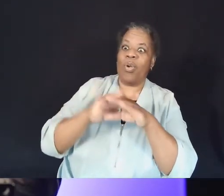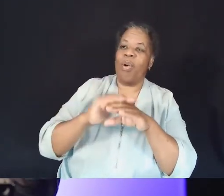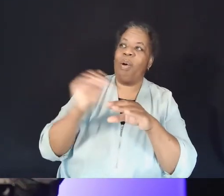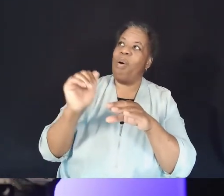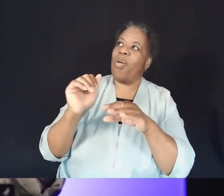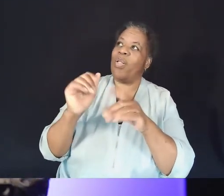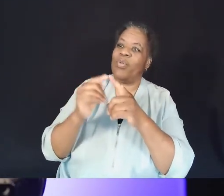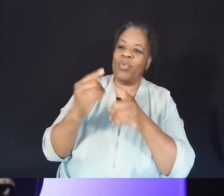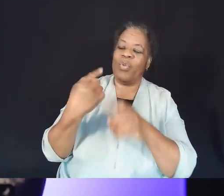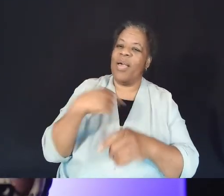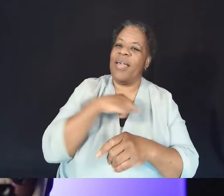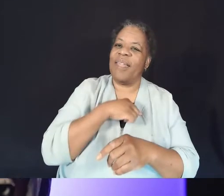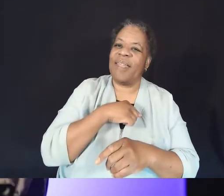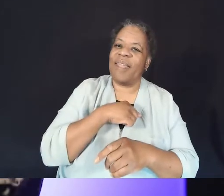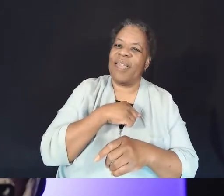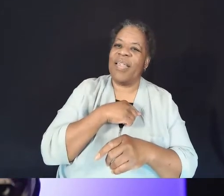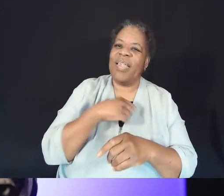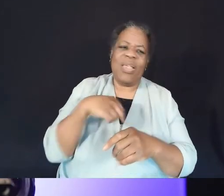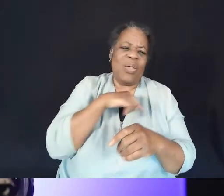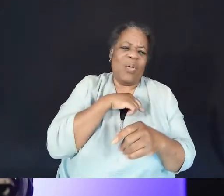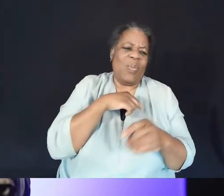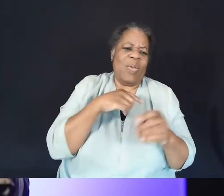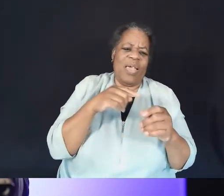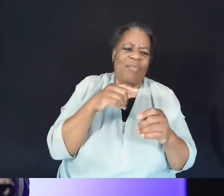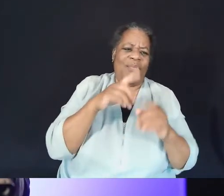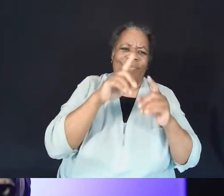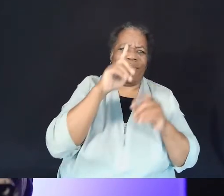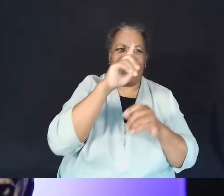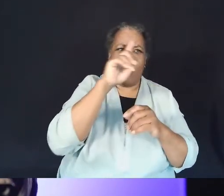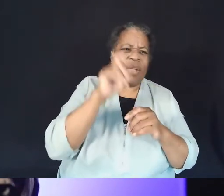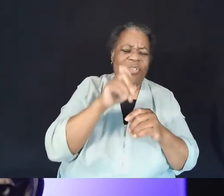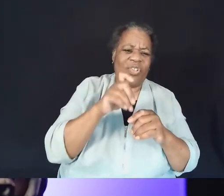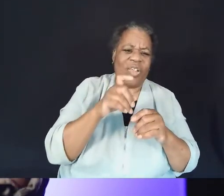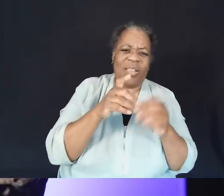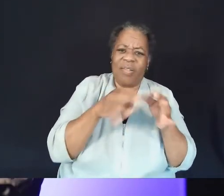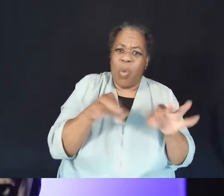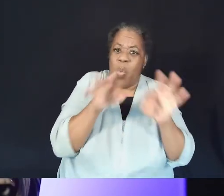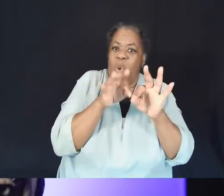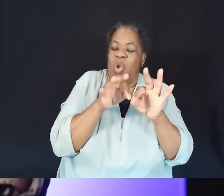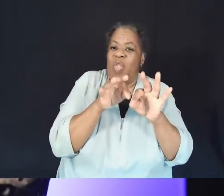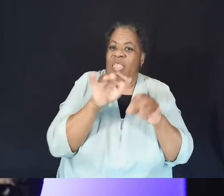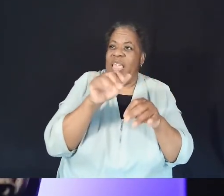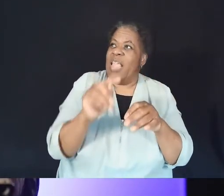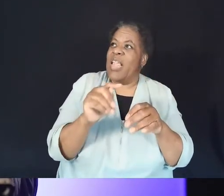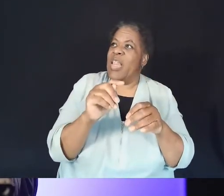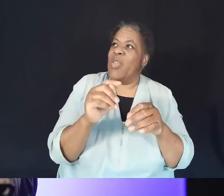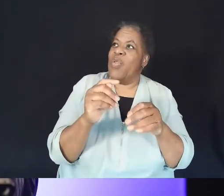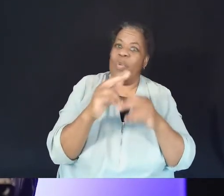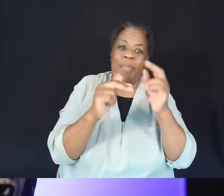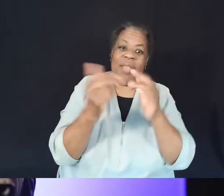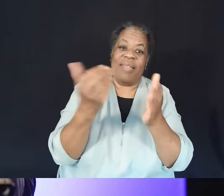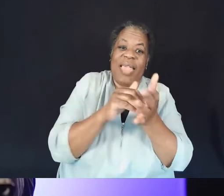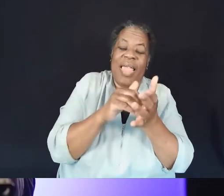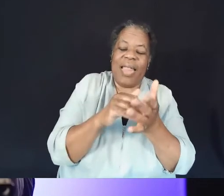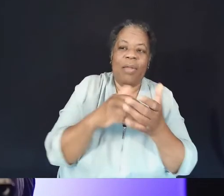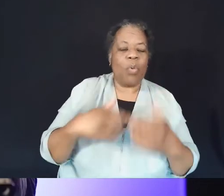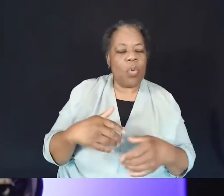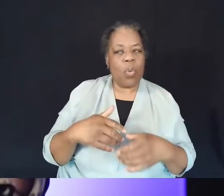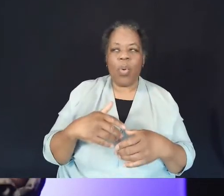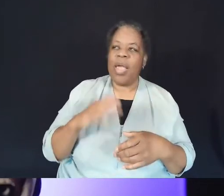those questions linger. Is it worth rebuilding? And we pray, Lord, that we'd find our confidence and our hope in